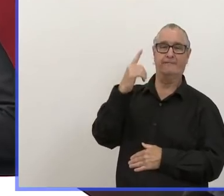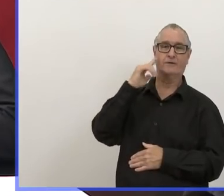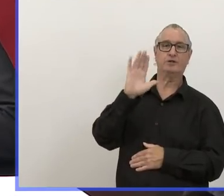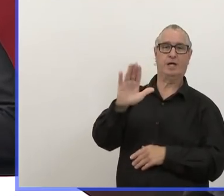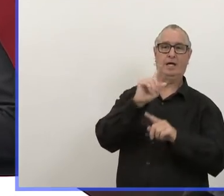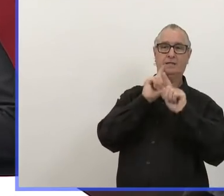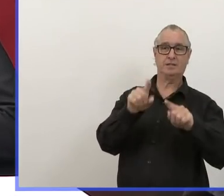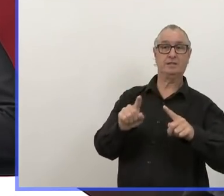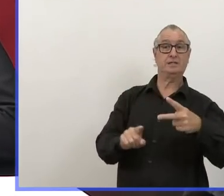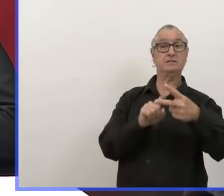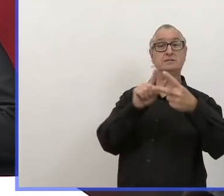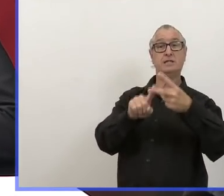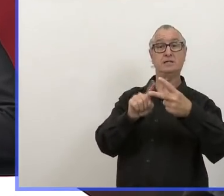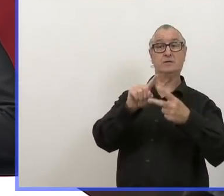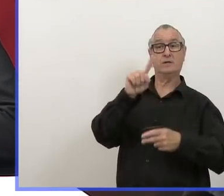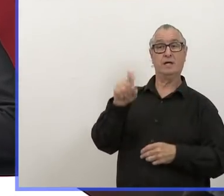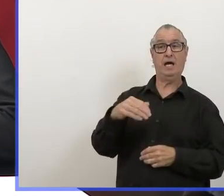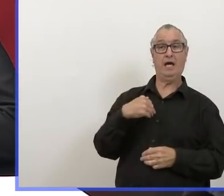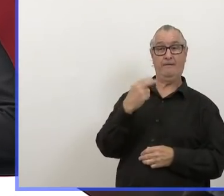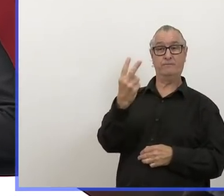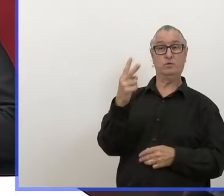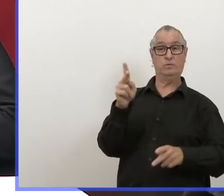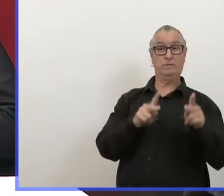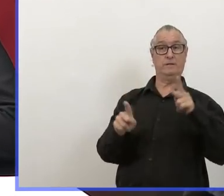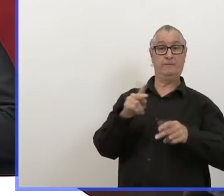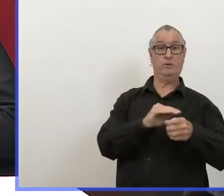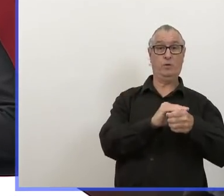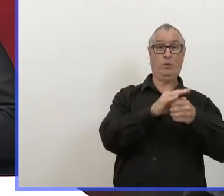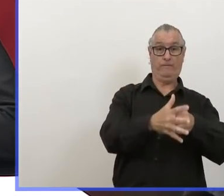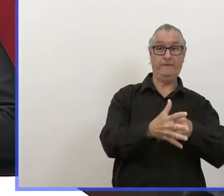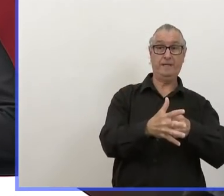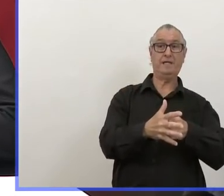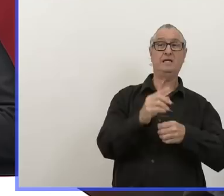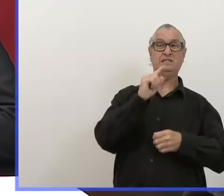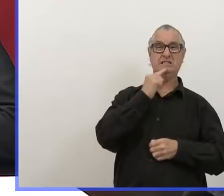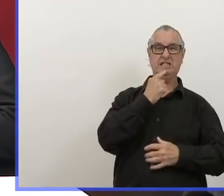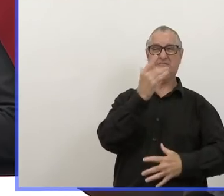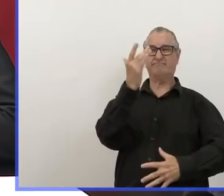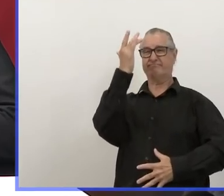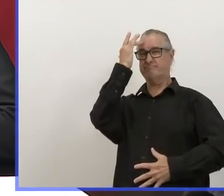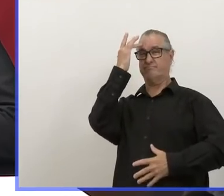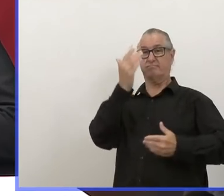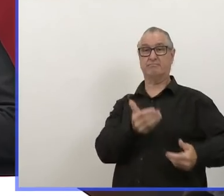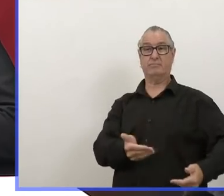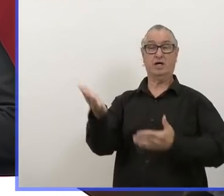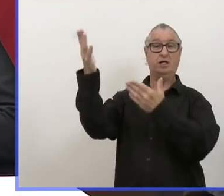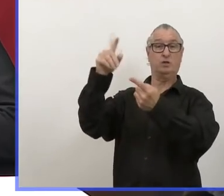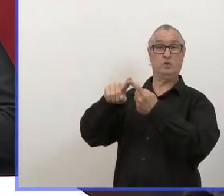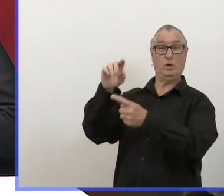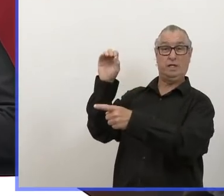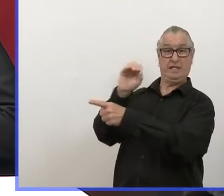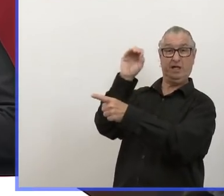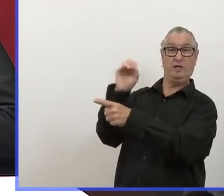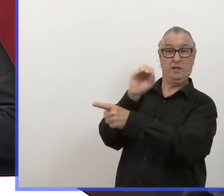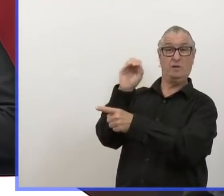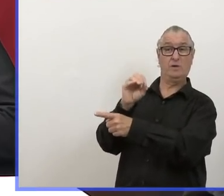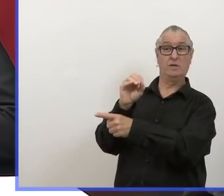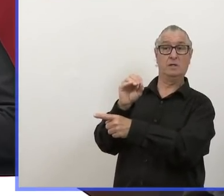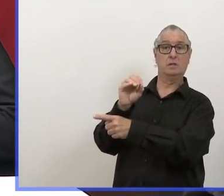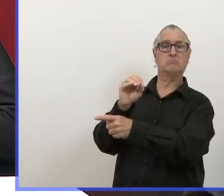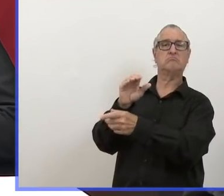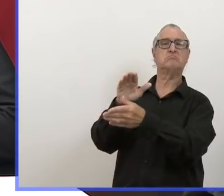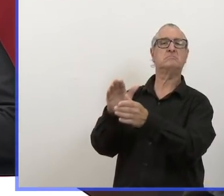transported to Ontario hospitals. My understanding was that those patients that were being transported